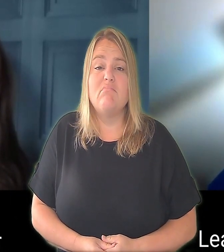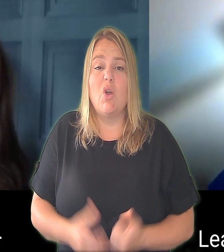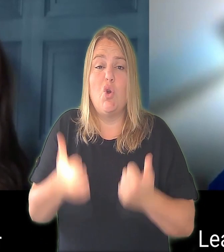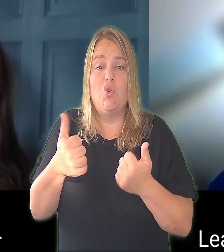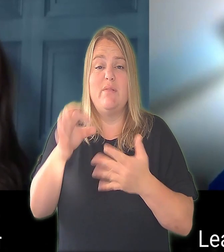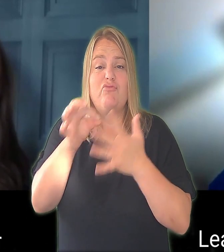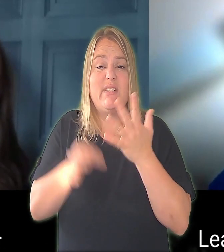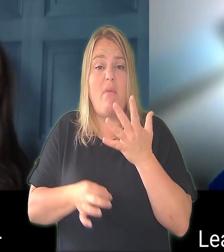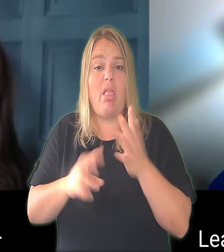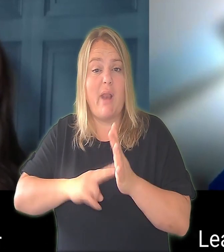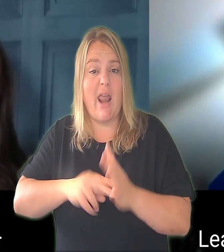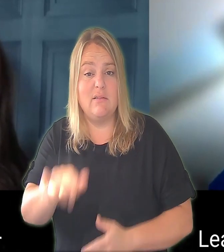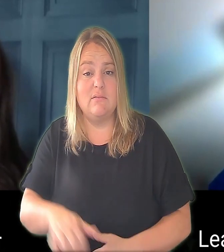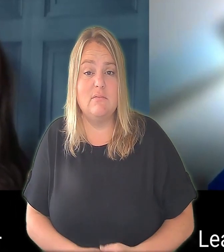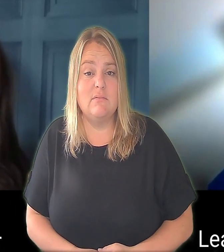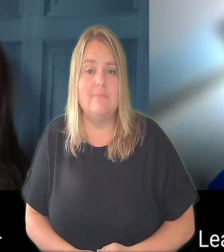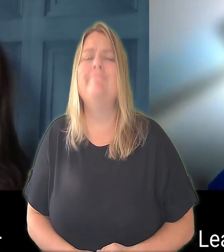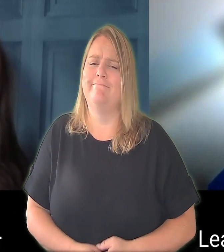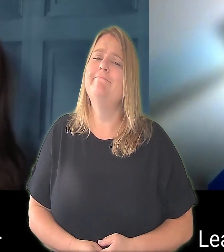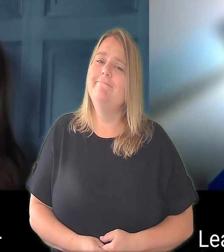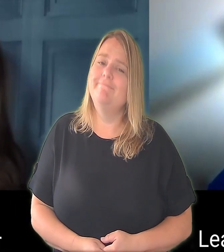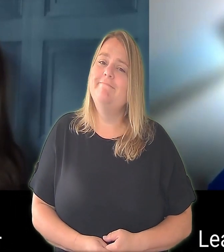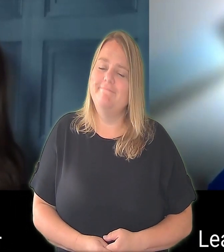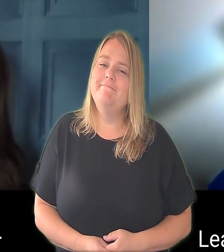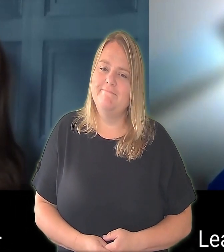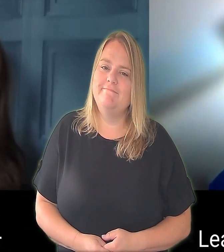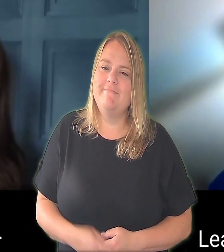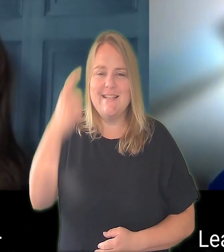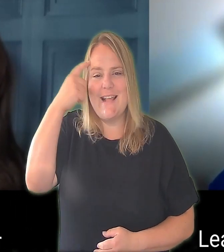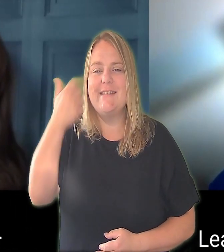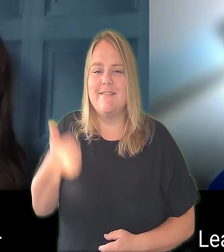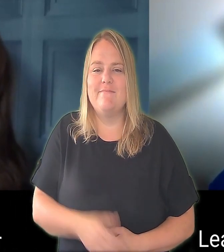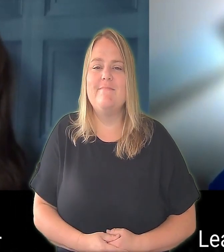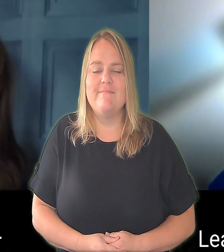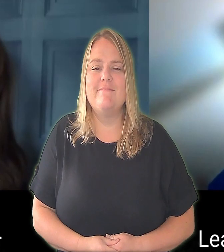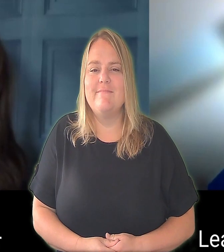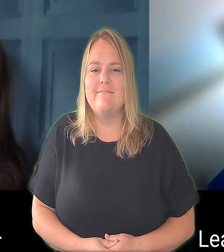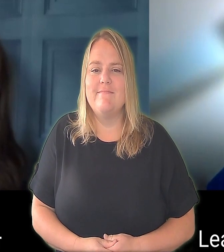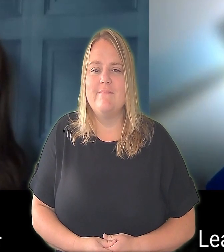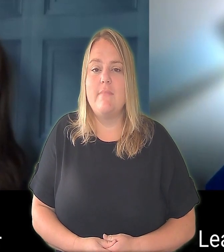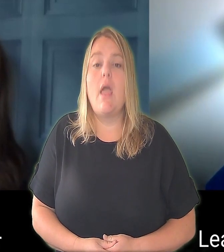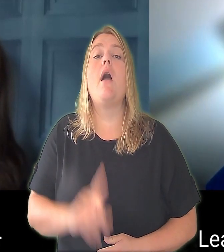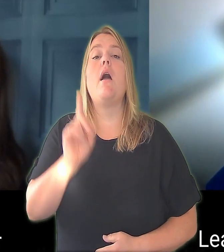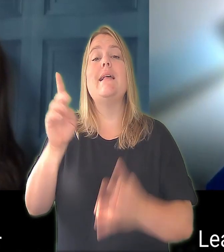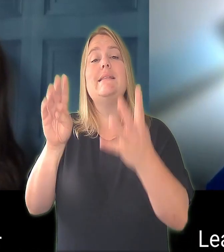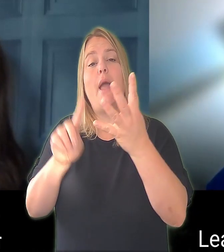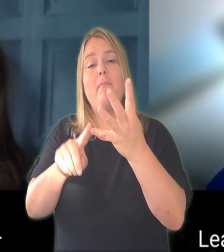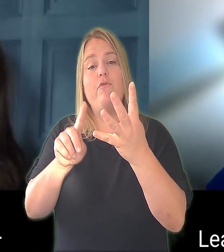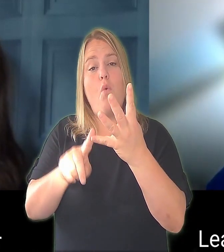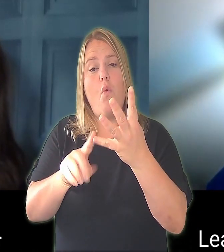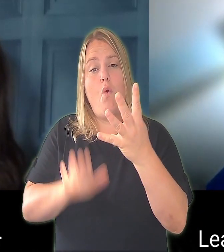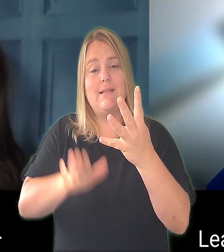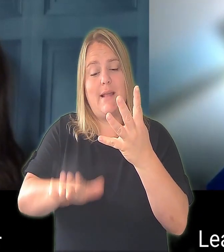to ensure that they won't be in the way. These are basically just good principles for planning things anyway, aren't they? Yeah,